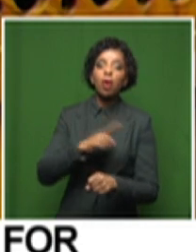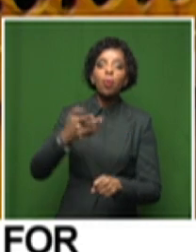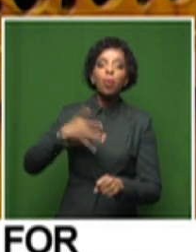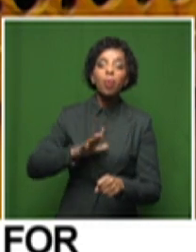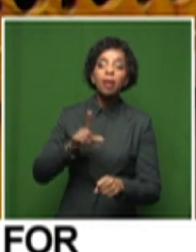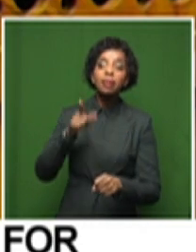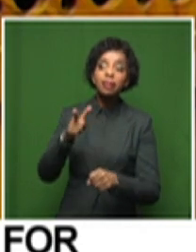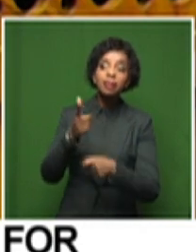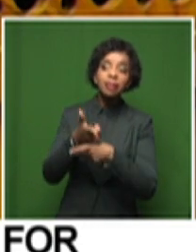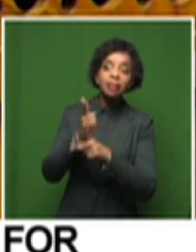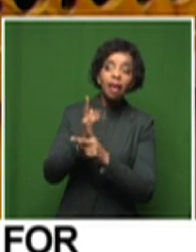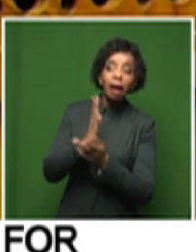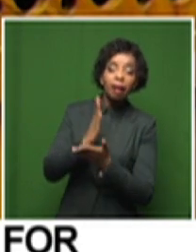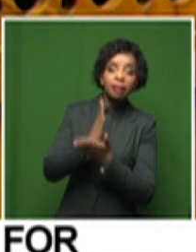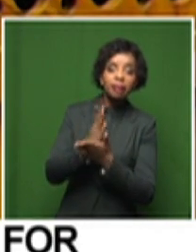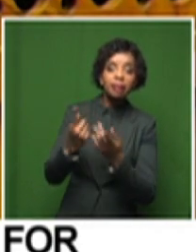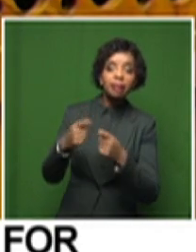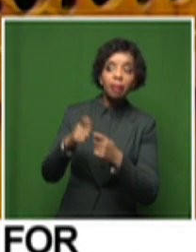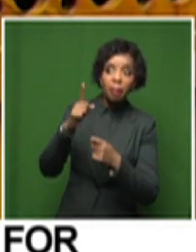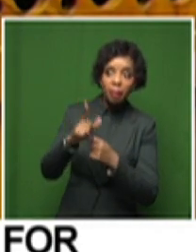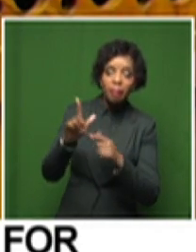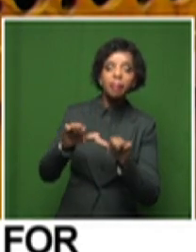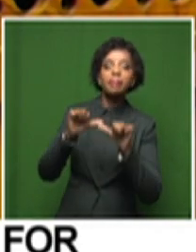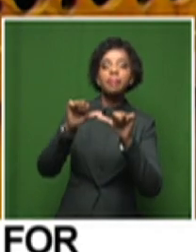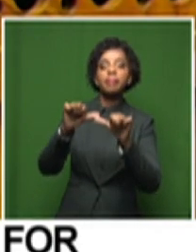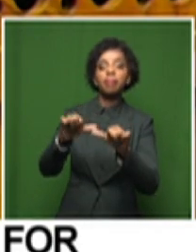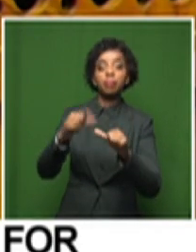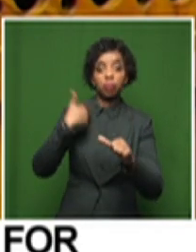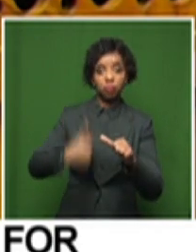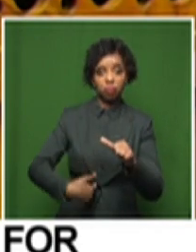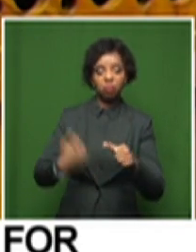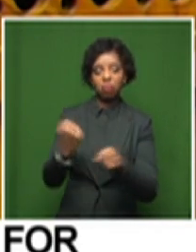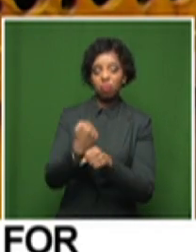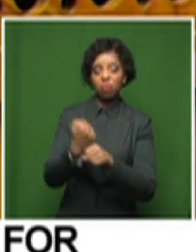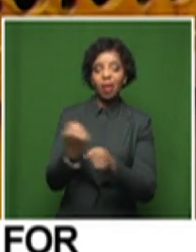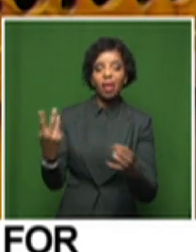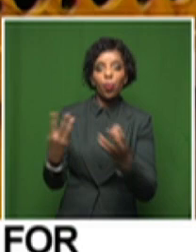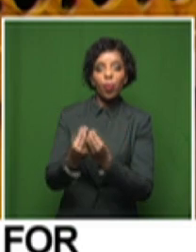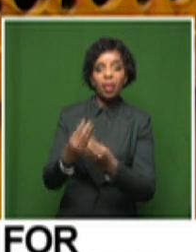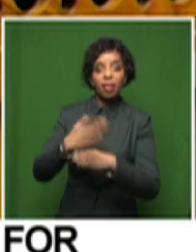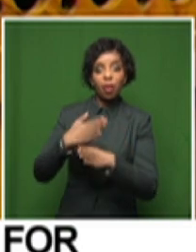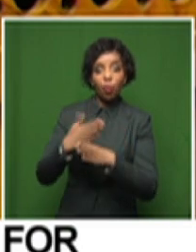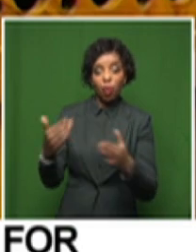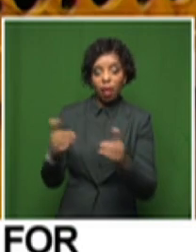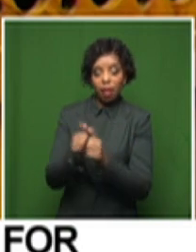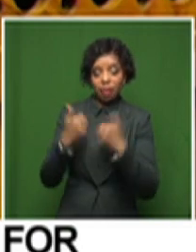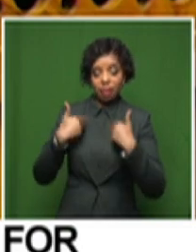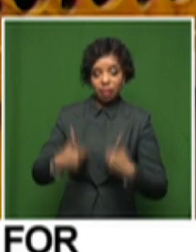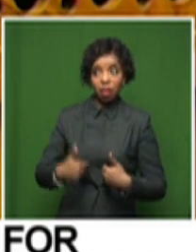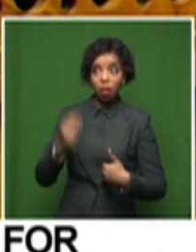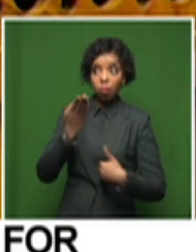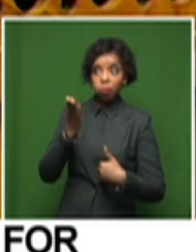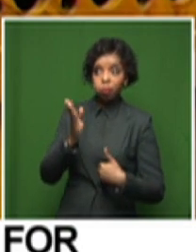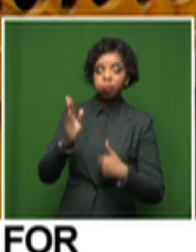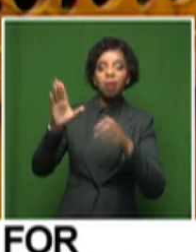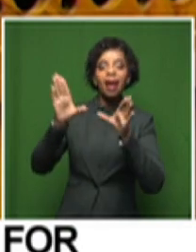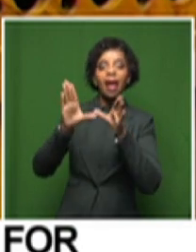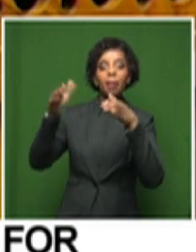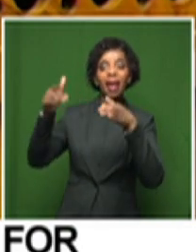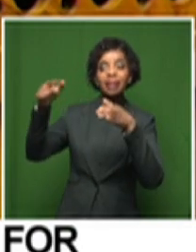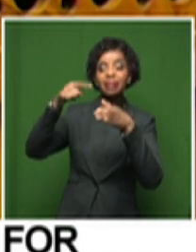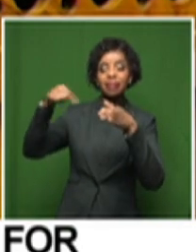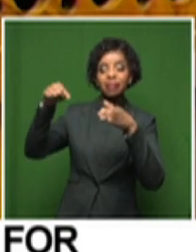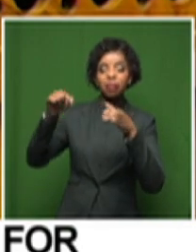take-up. I will also be working with my colleagues in the cabinet to boost the business